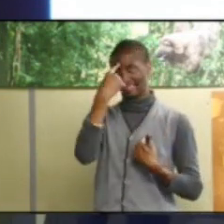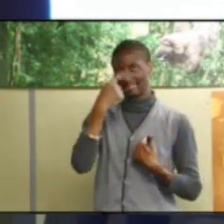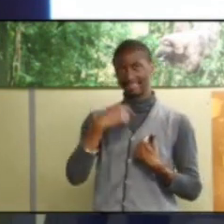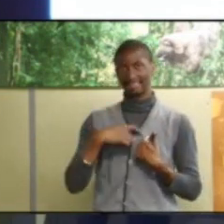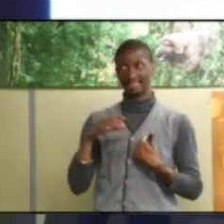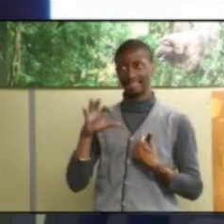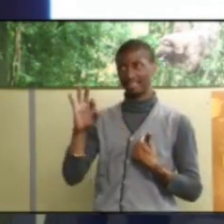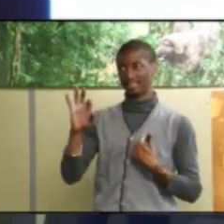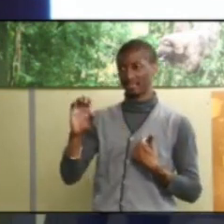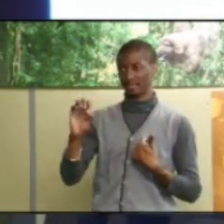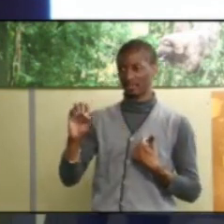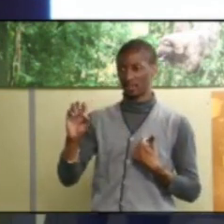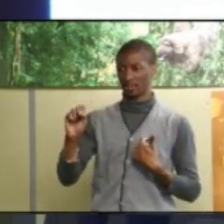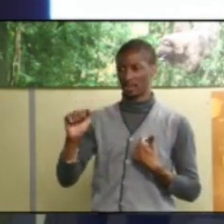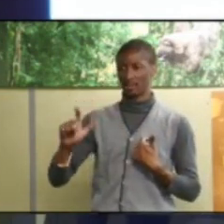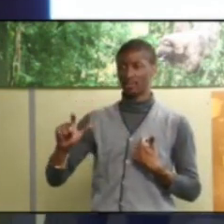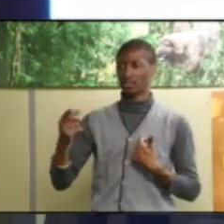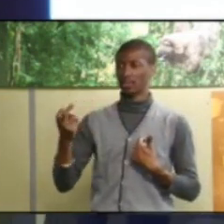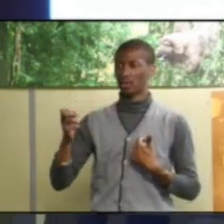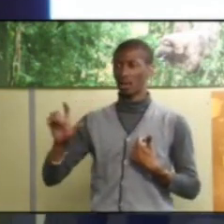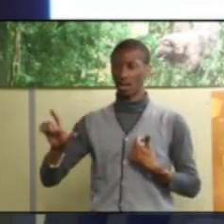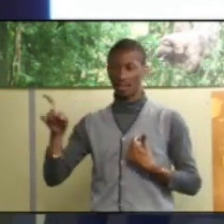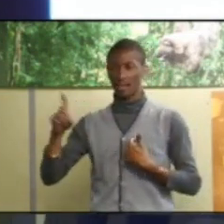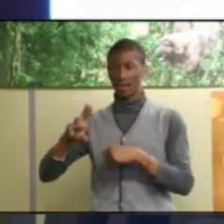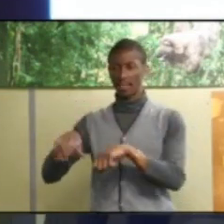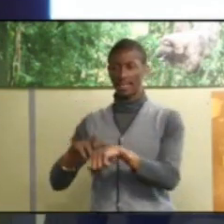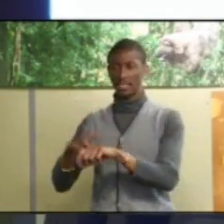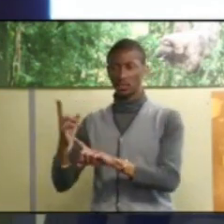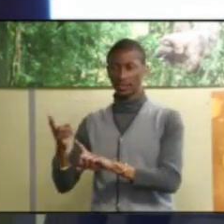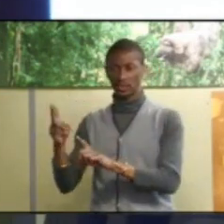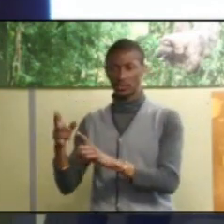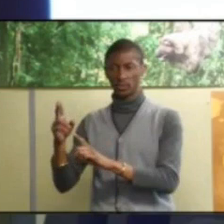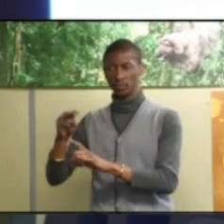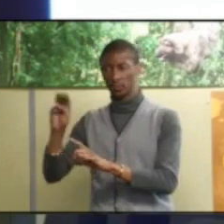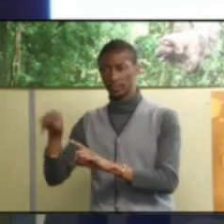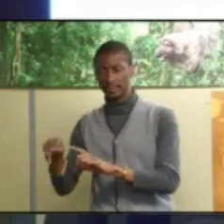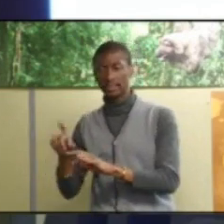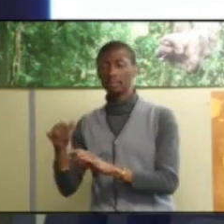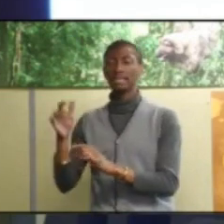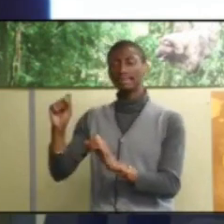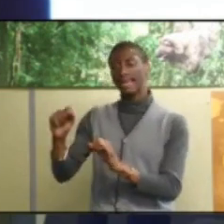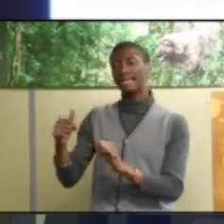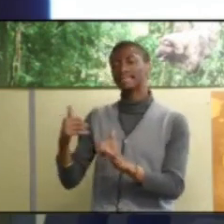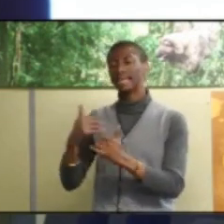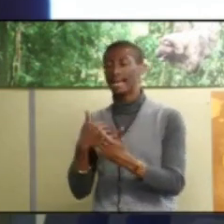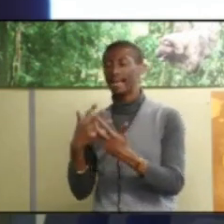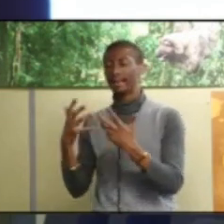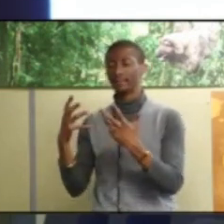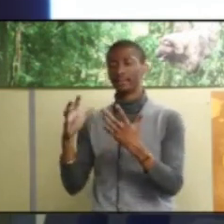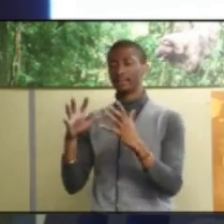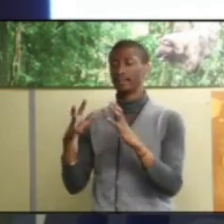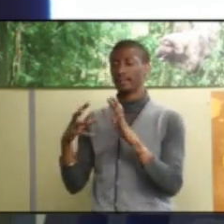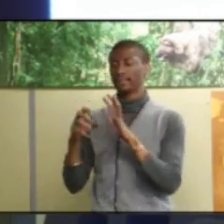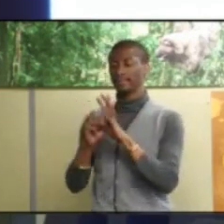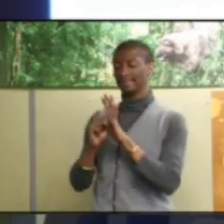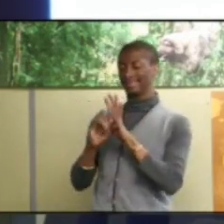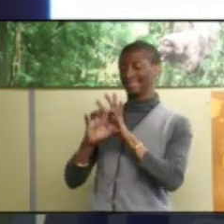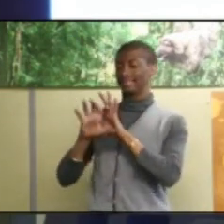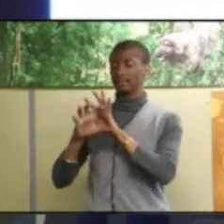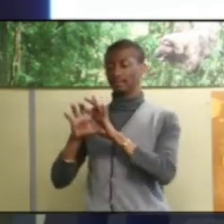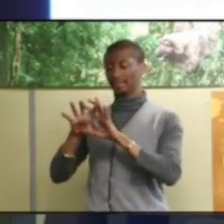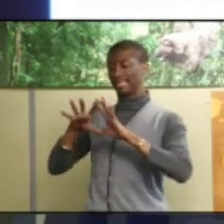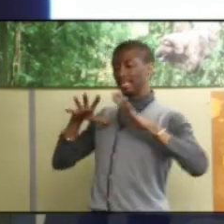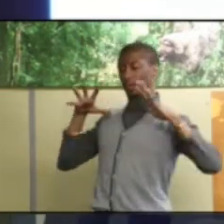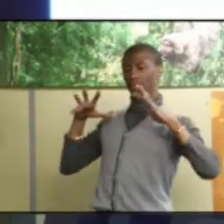Fossil Hall at Natural History has more of a, while they're dioramas, it's limestone. Yeah, smaller ones. Yeah, we're not